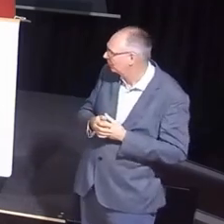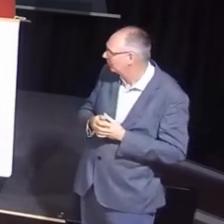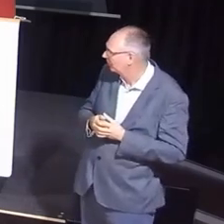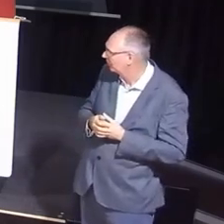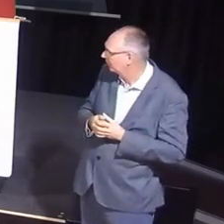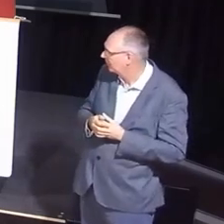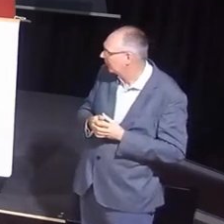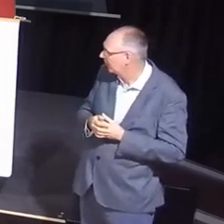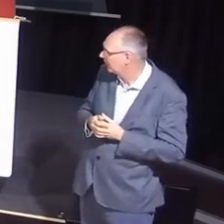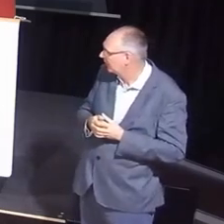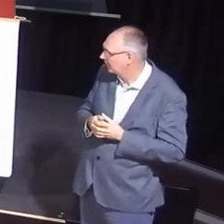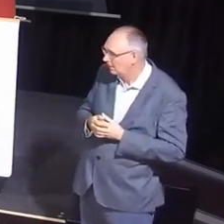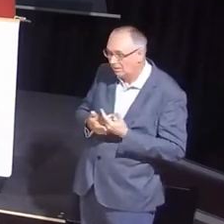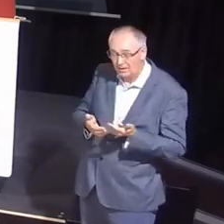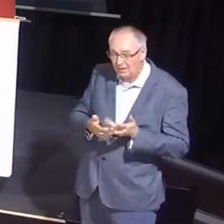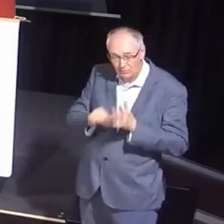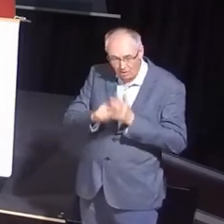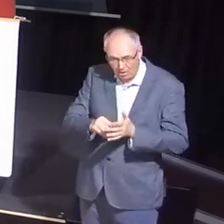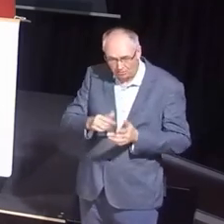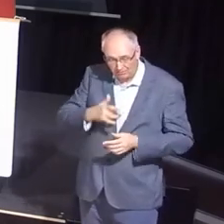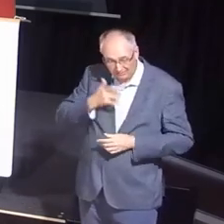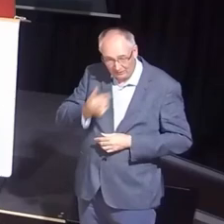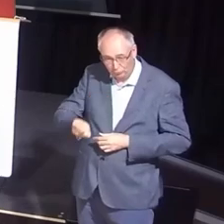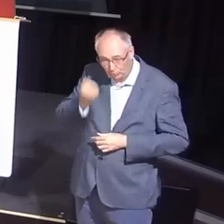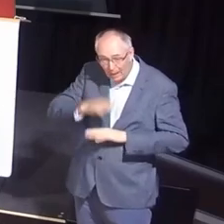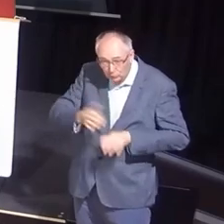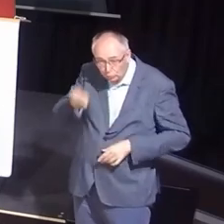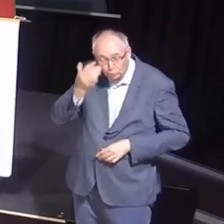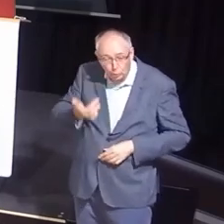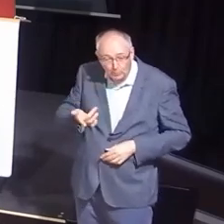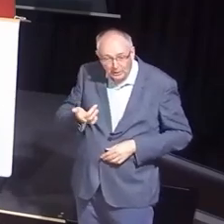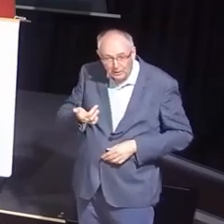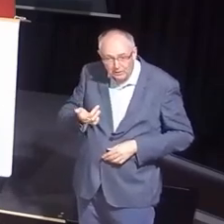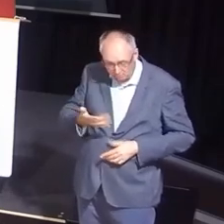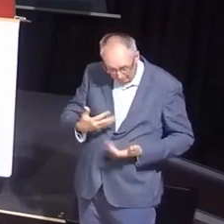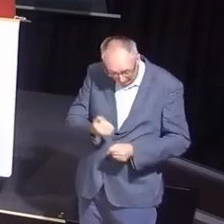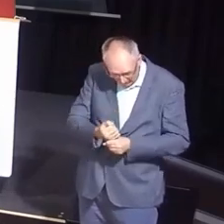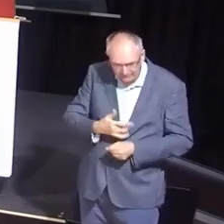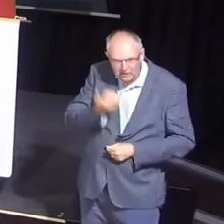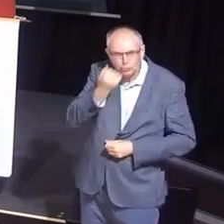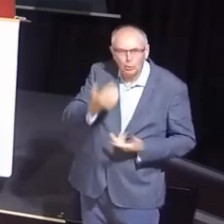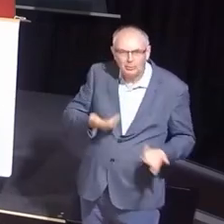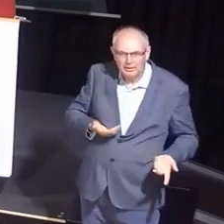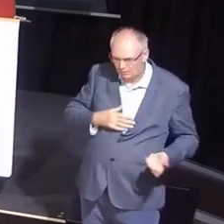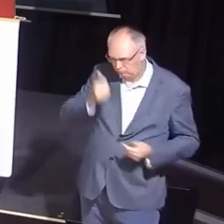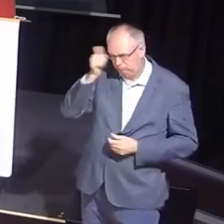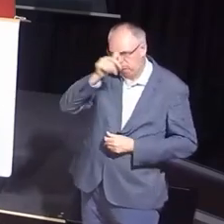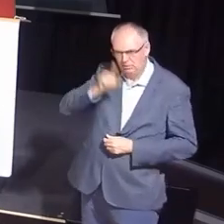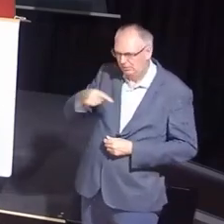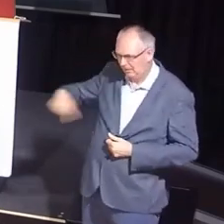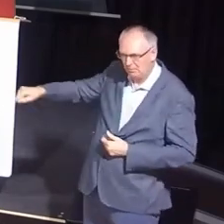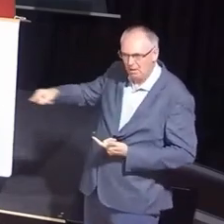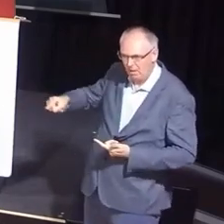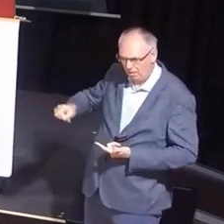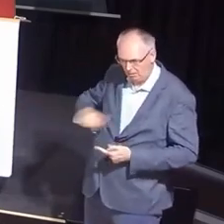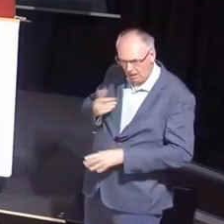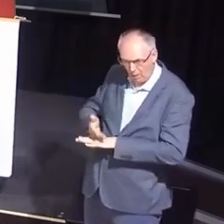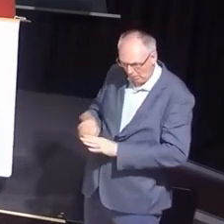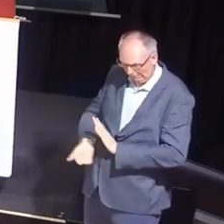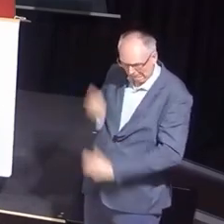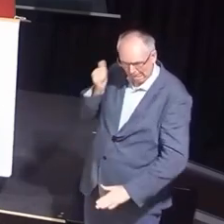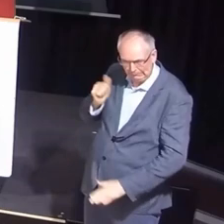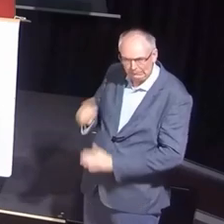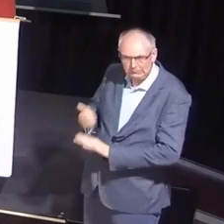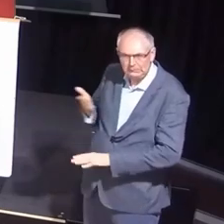It's really hard to feel stupid when you know you're not. Mm-hmm. And I think we're very intelligent people and we're very good at our jobs. And now I